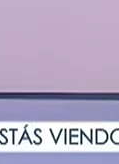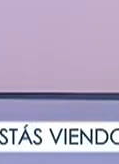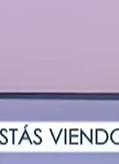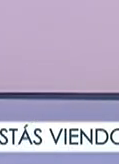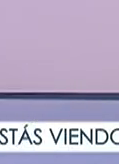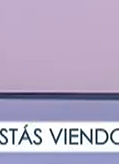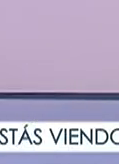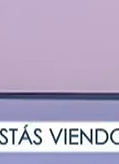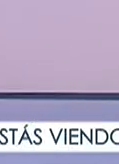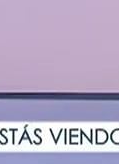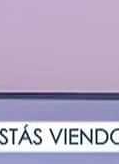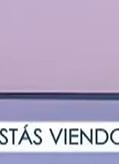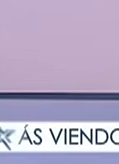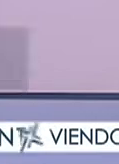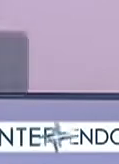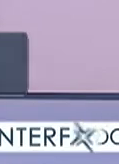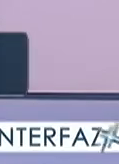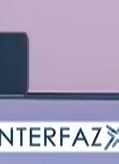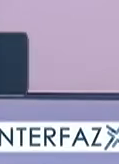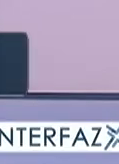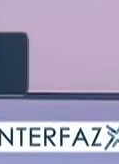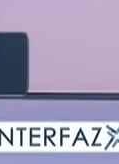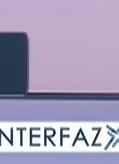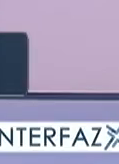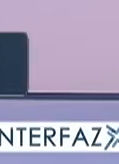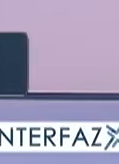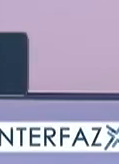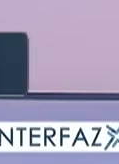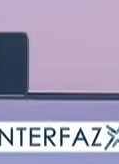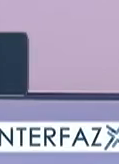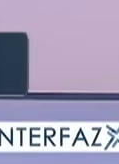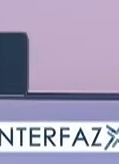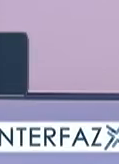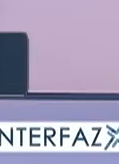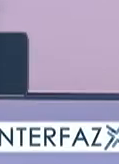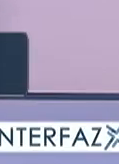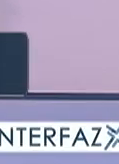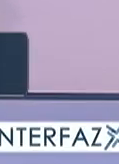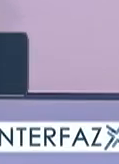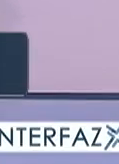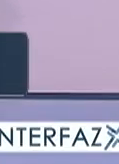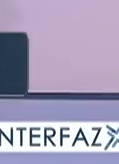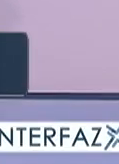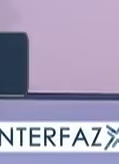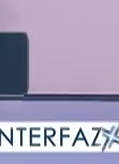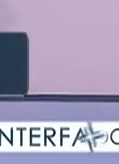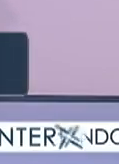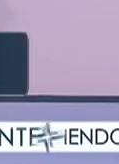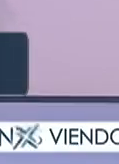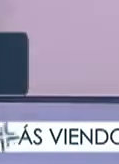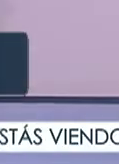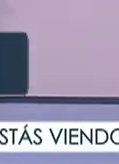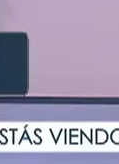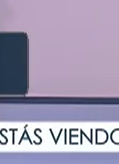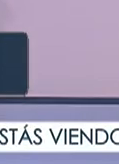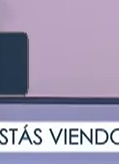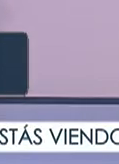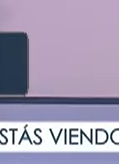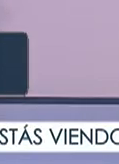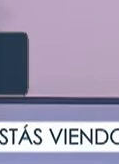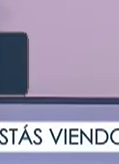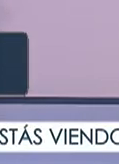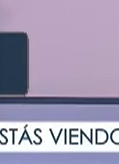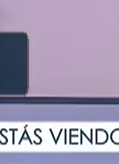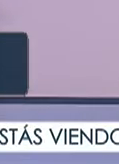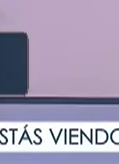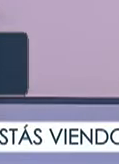that's when people are really engaged and interested. So that's when we usually go to deal with it. But it's actually become much more